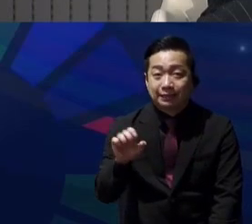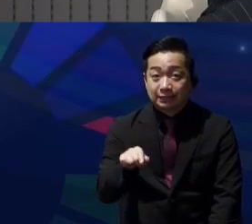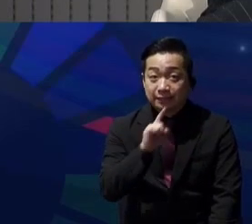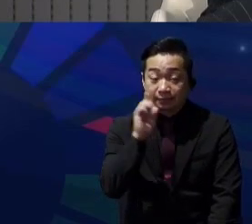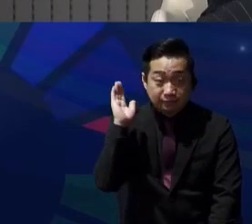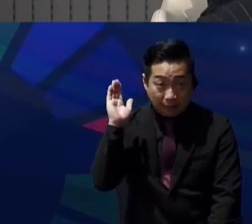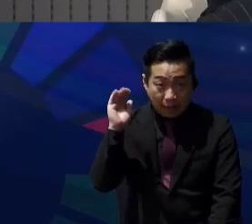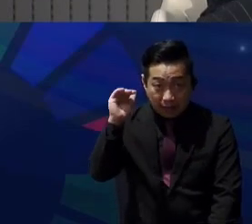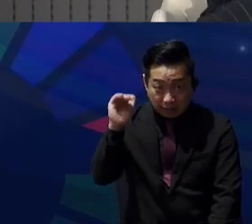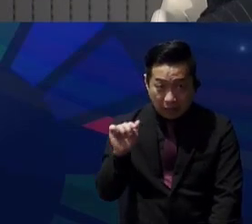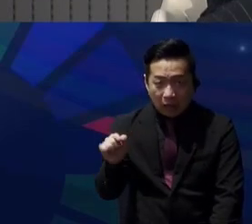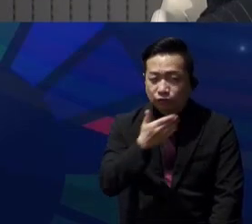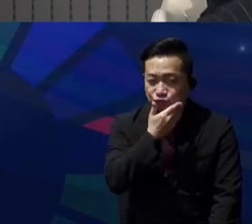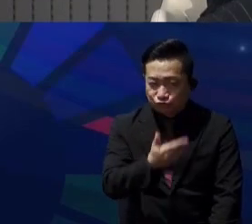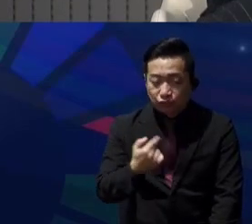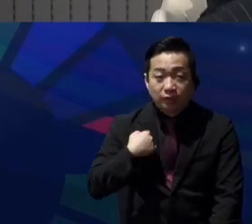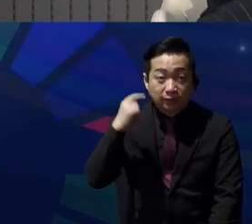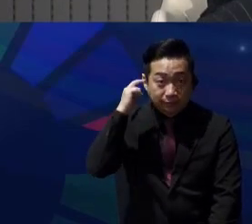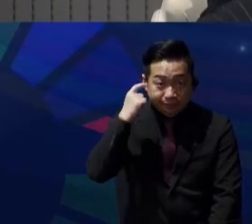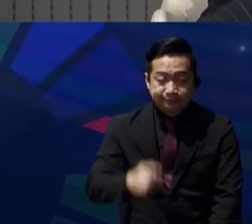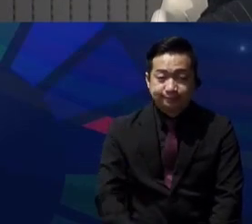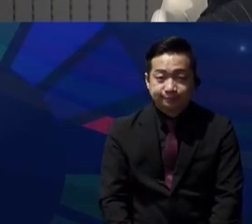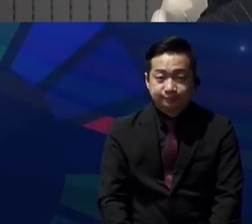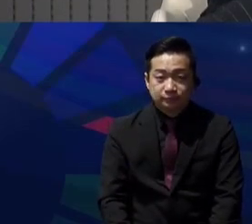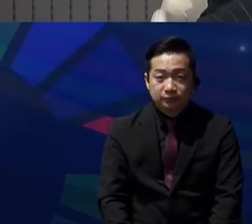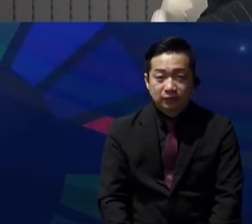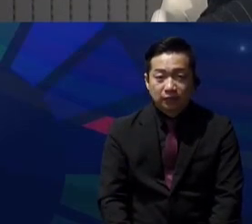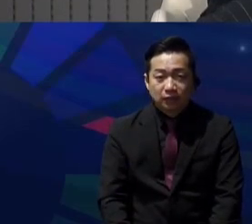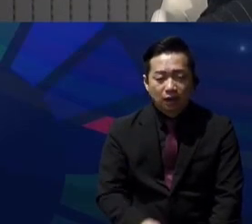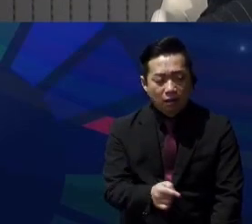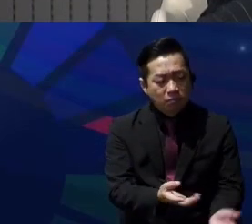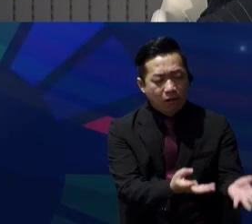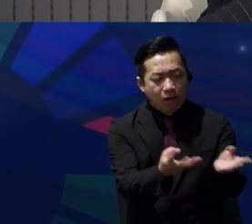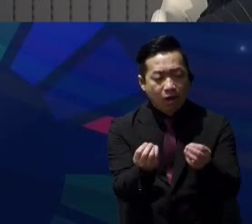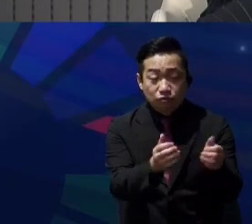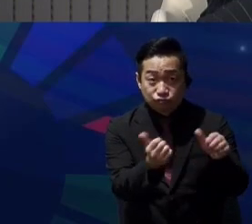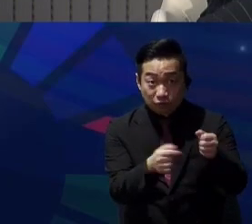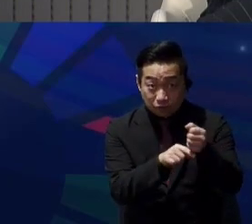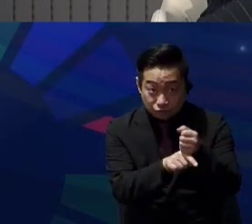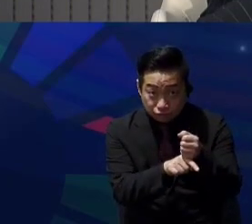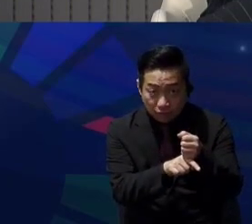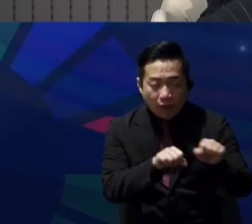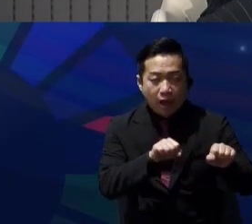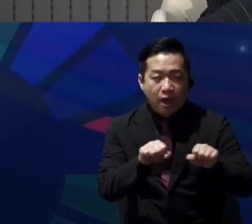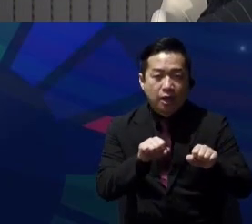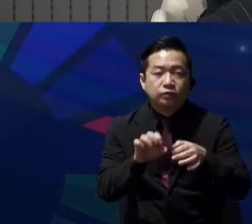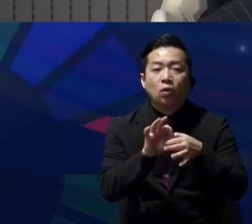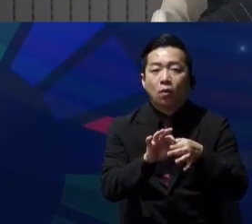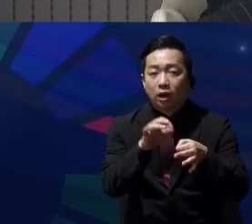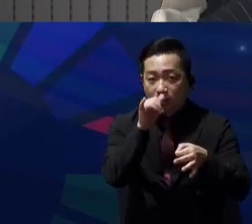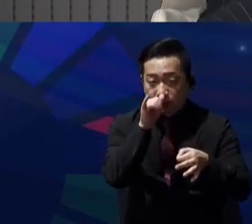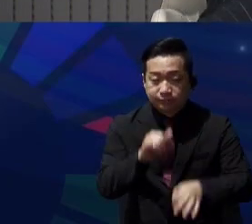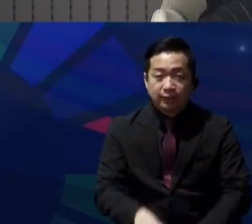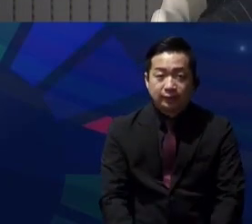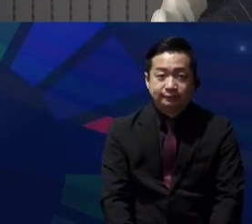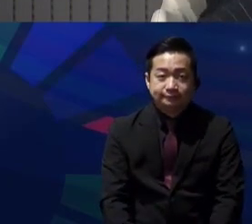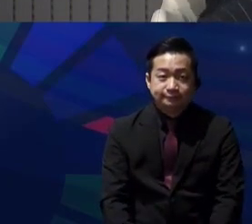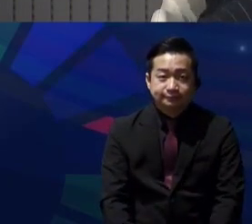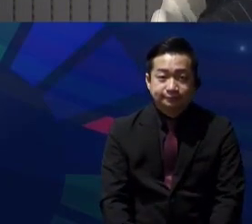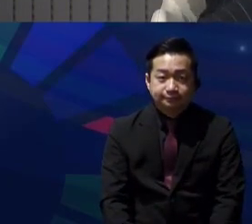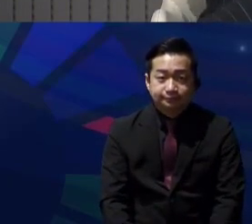leading causes of deaths are actually behavioral in nature, and that, until and unless we get